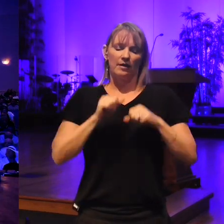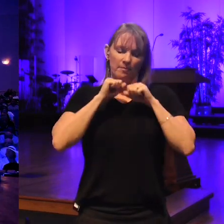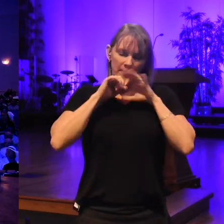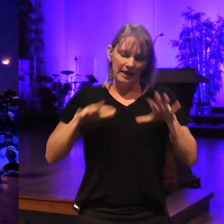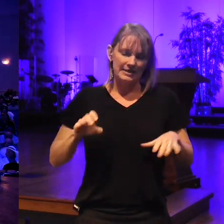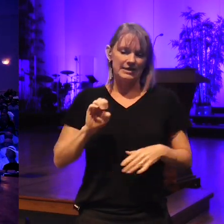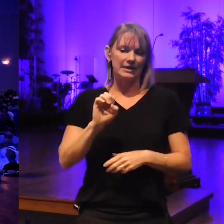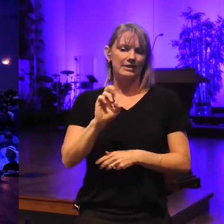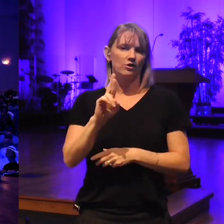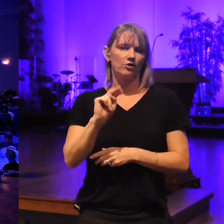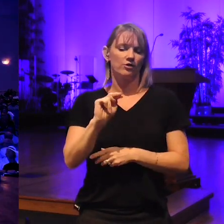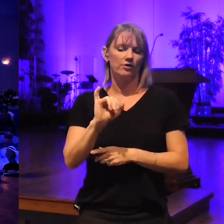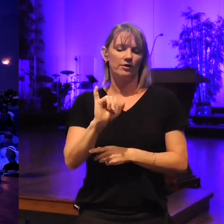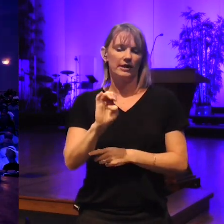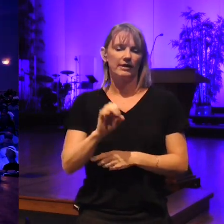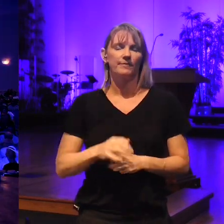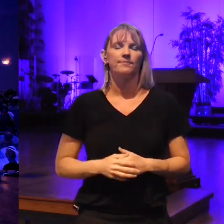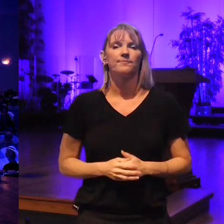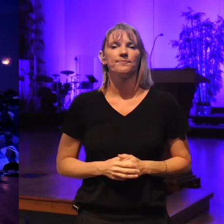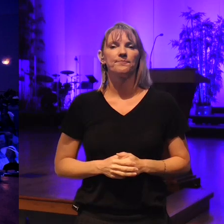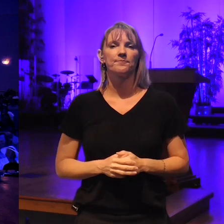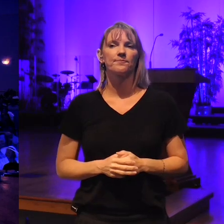Blessings, Ernie.